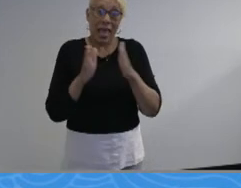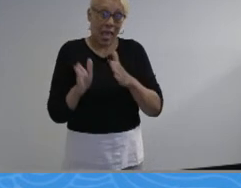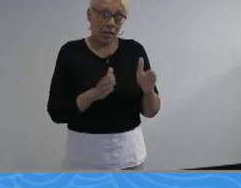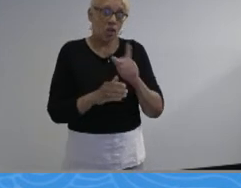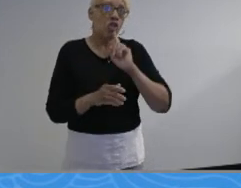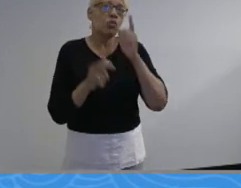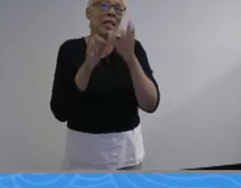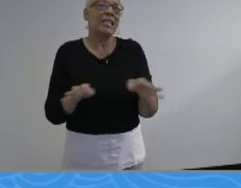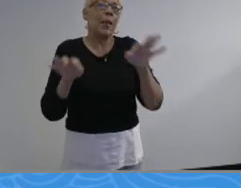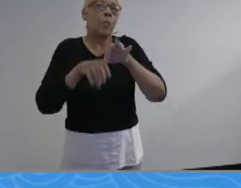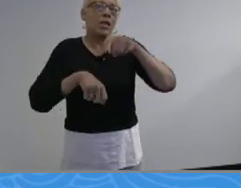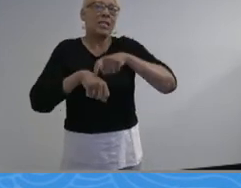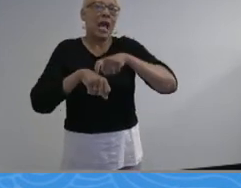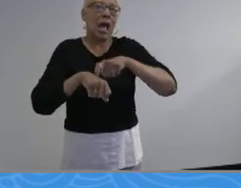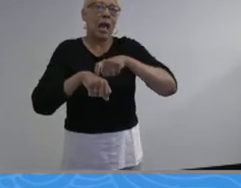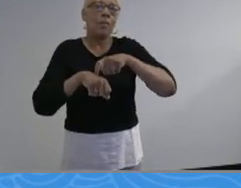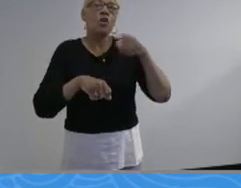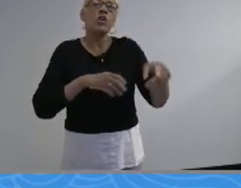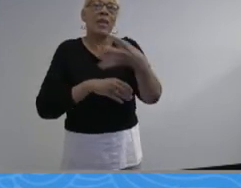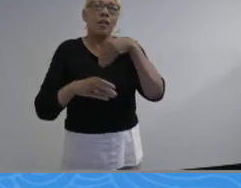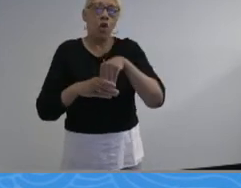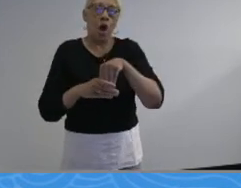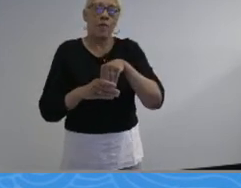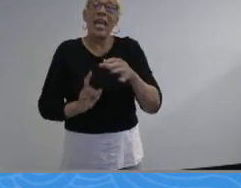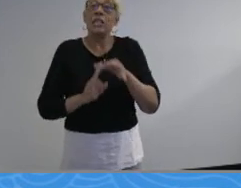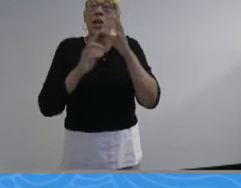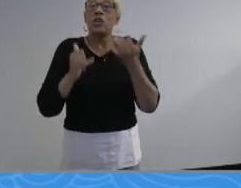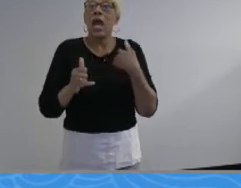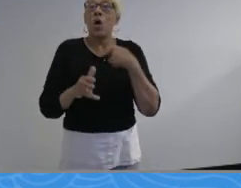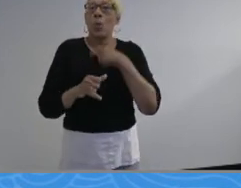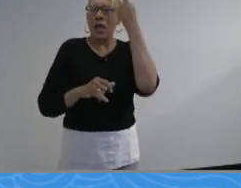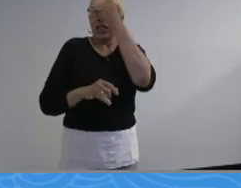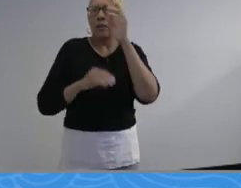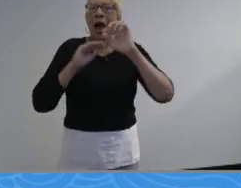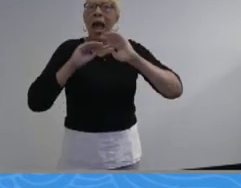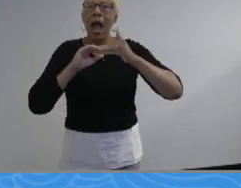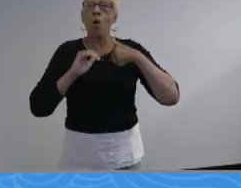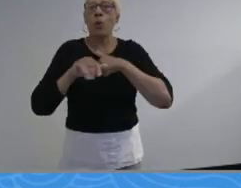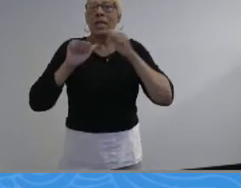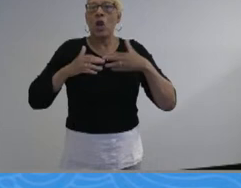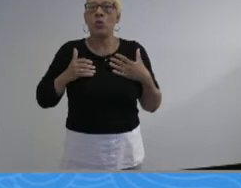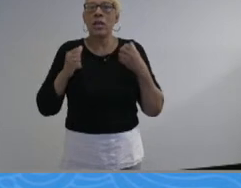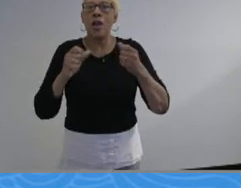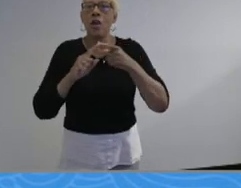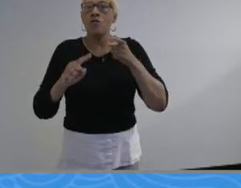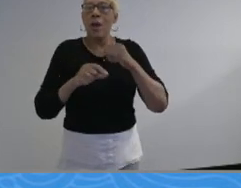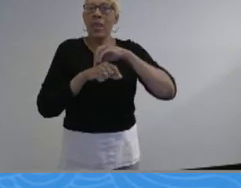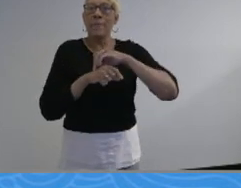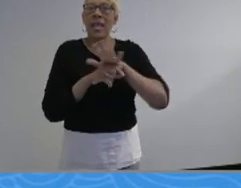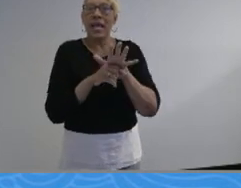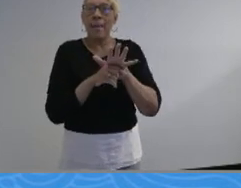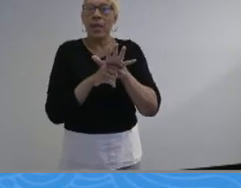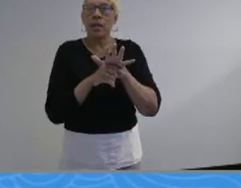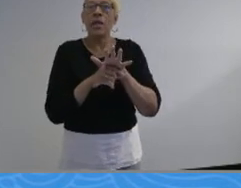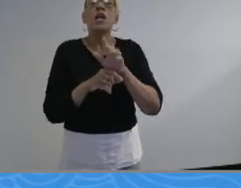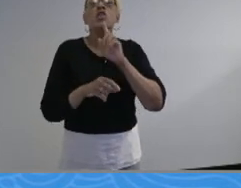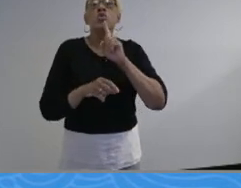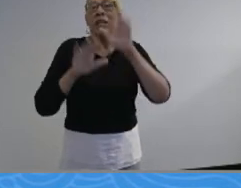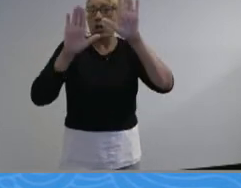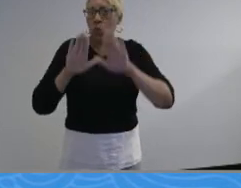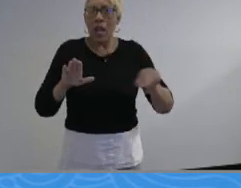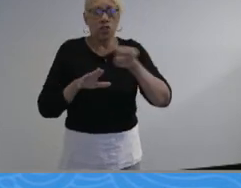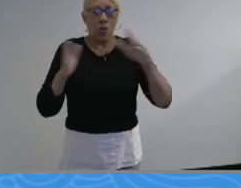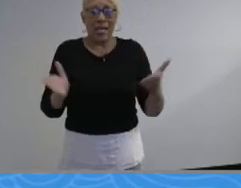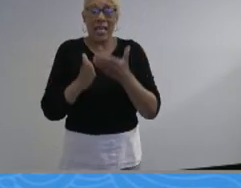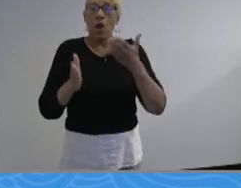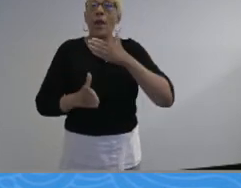really important time to be involved, especially as we're starting to think about how we can recover from the pandemic. It's great that you all are here.